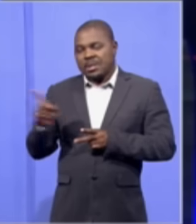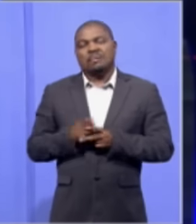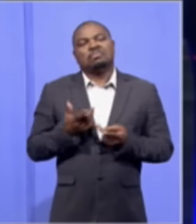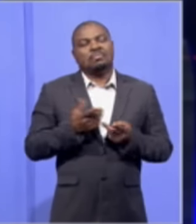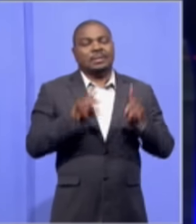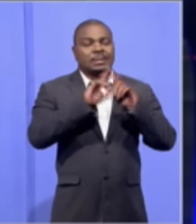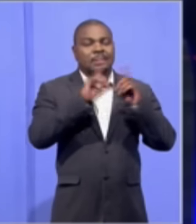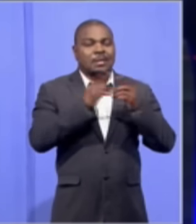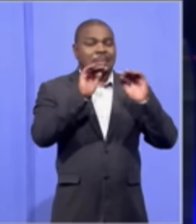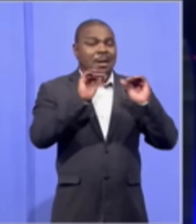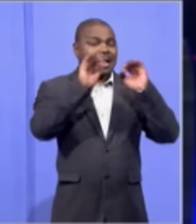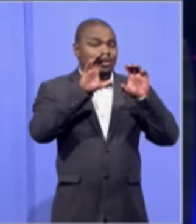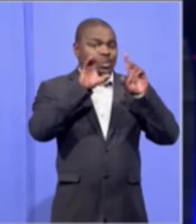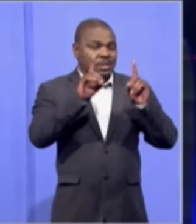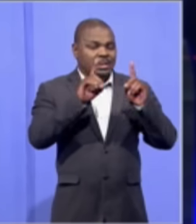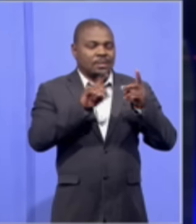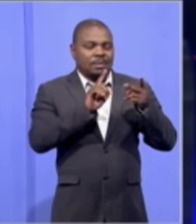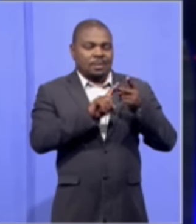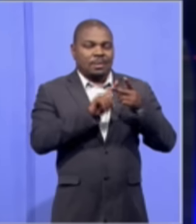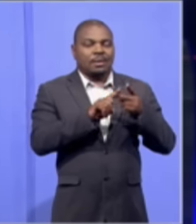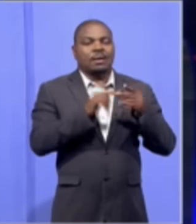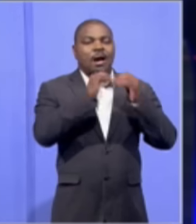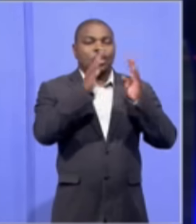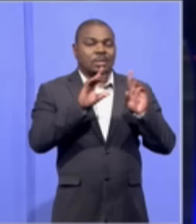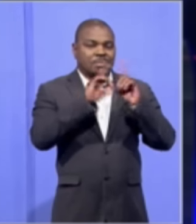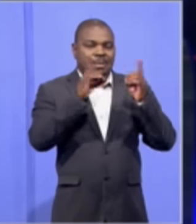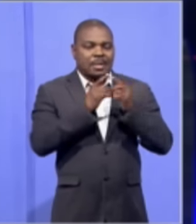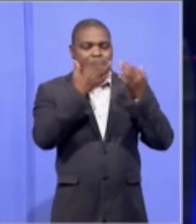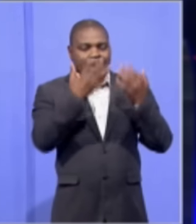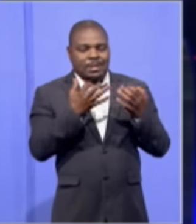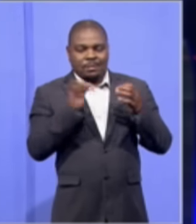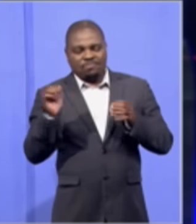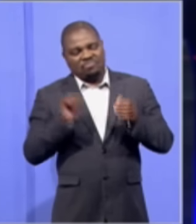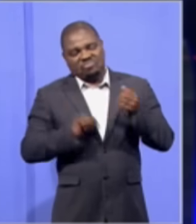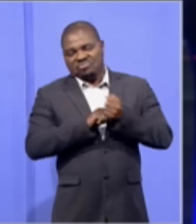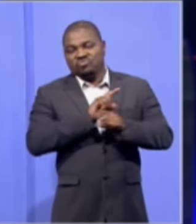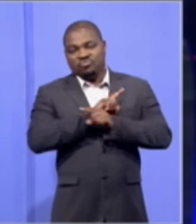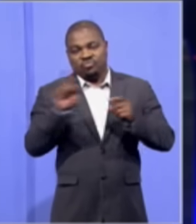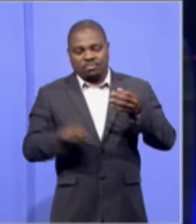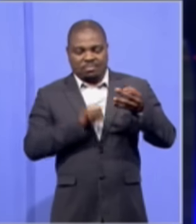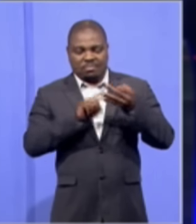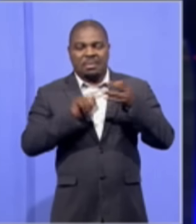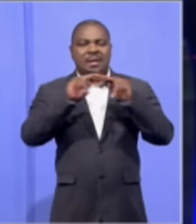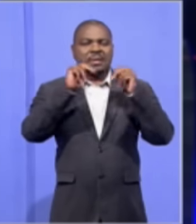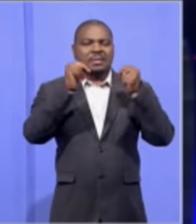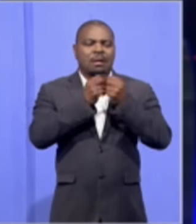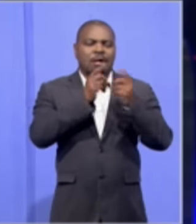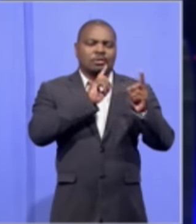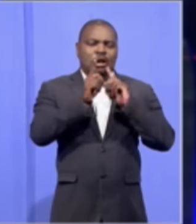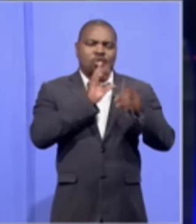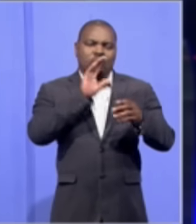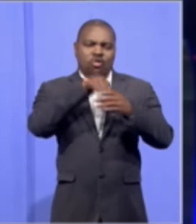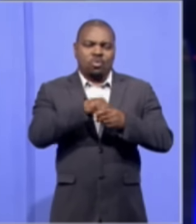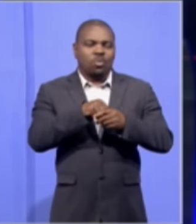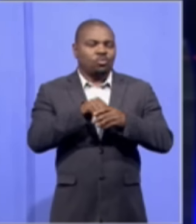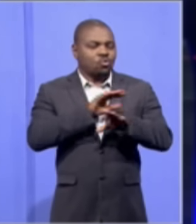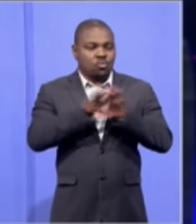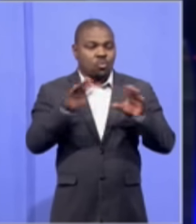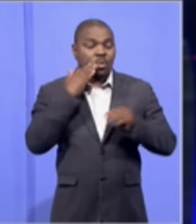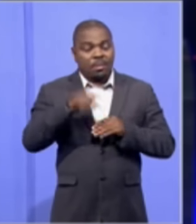ditjhelete tsa lefapha la thuto e phahameng le la bodulo hammoho le ho se be le kabelo ditherisano ka boemo ba naha tse tlang ho tshwarwa ka kgwedi ya